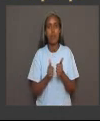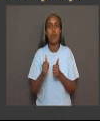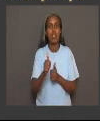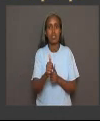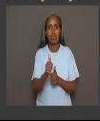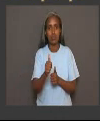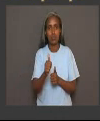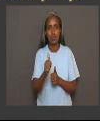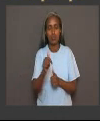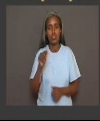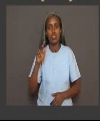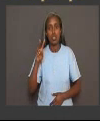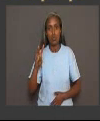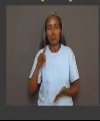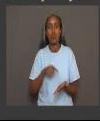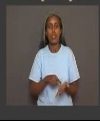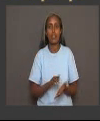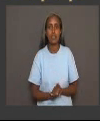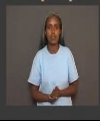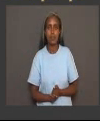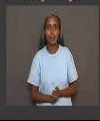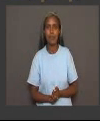through the 2 points.